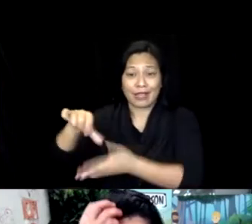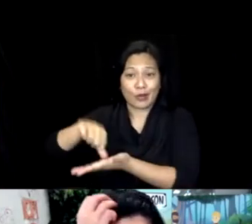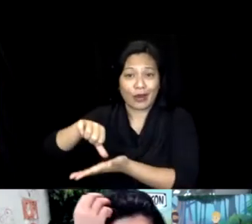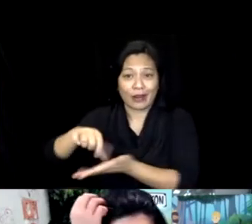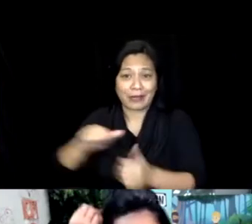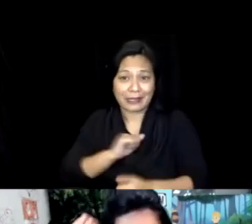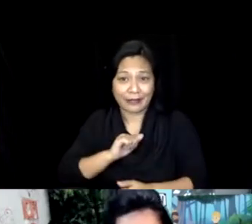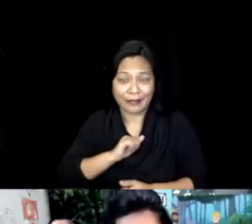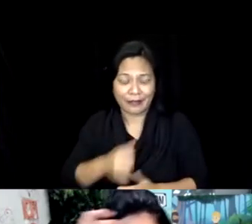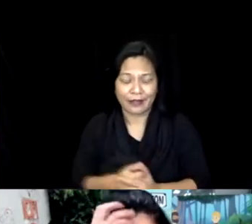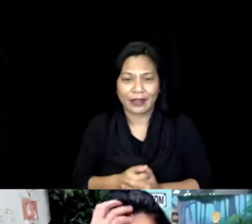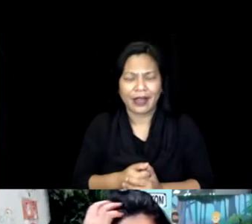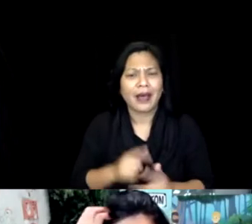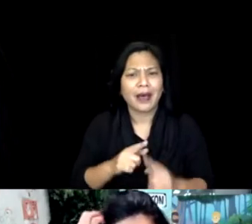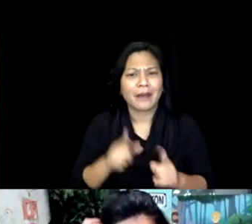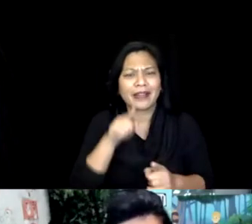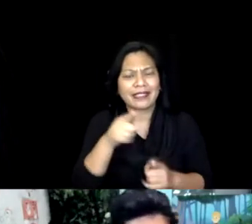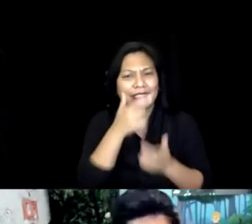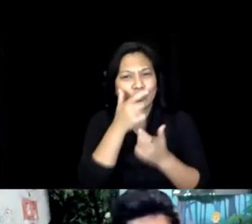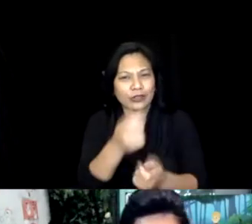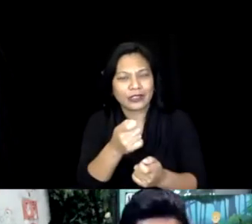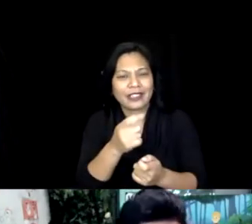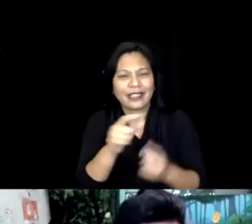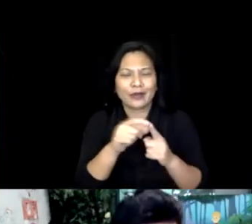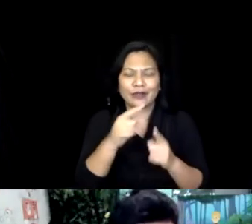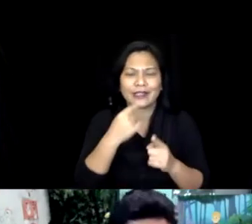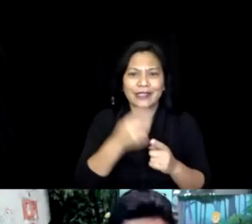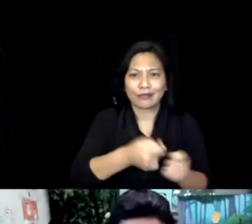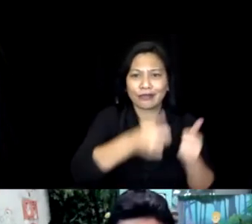It's interesting that you use the word omission, because I